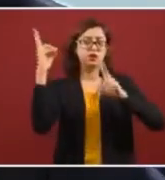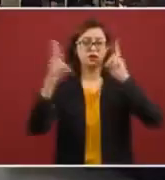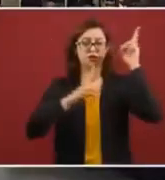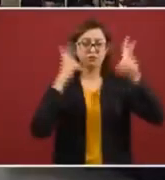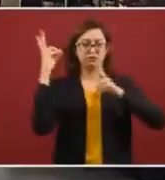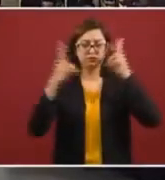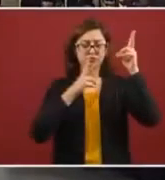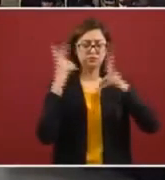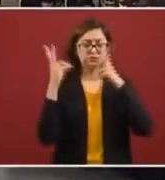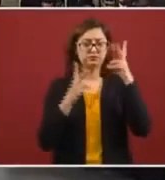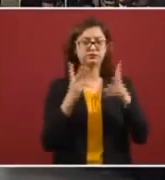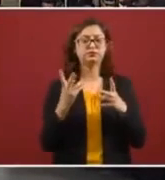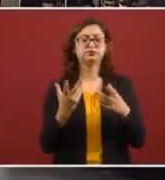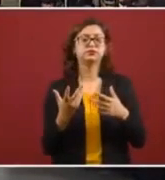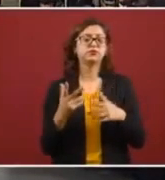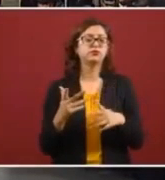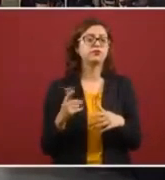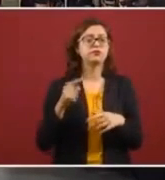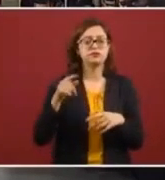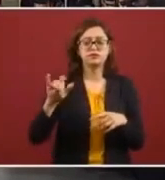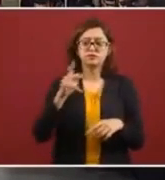healthcare personnel.